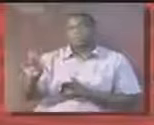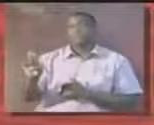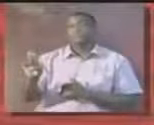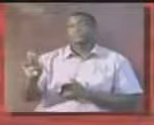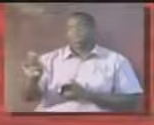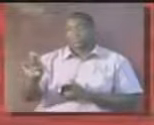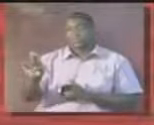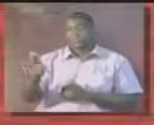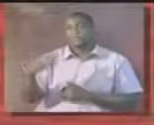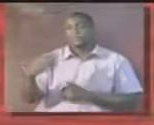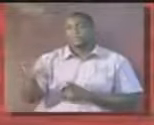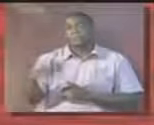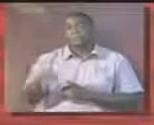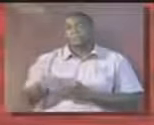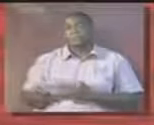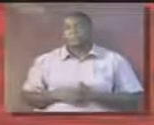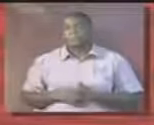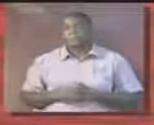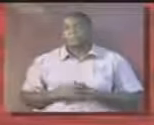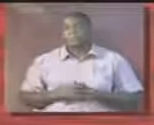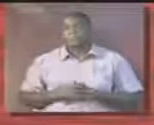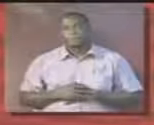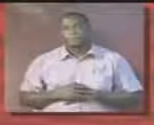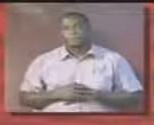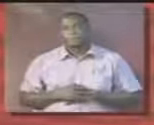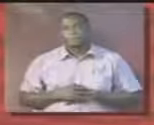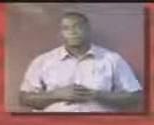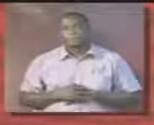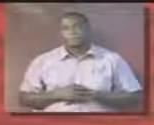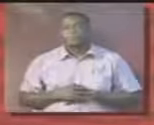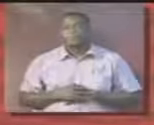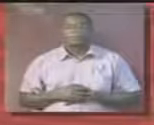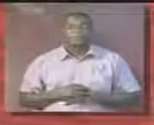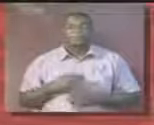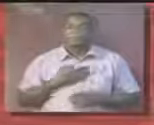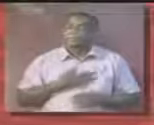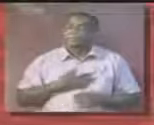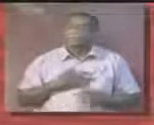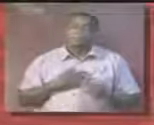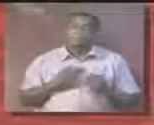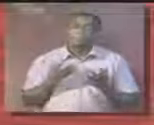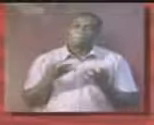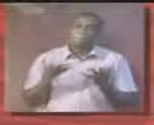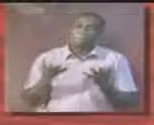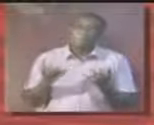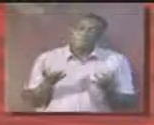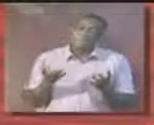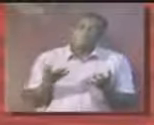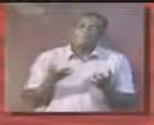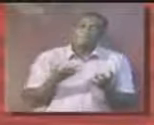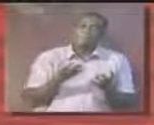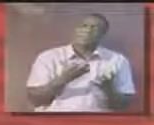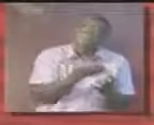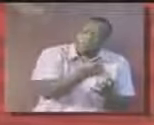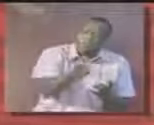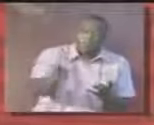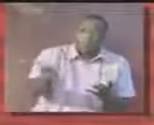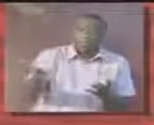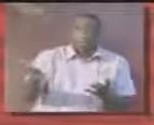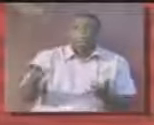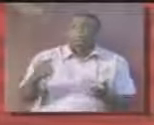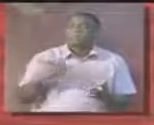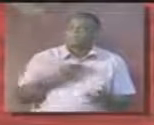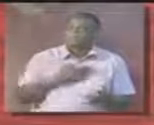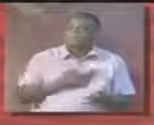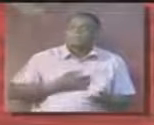Dr. Hines just explained. I'm appealing to every member of the population to please exercise